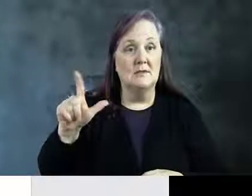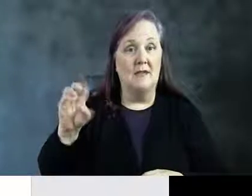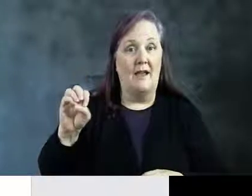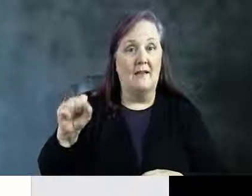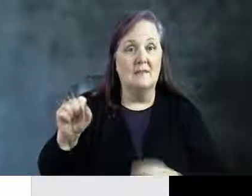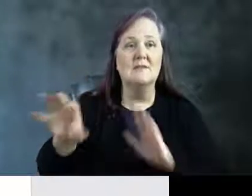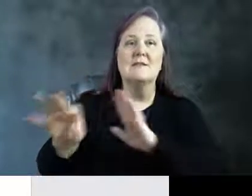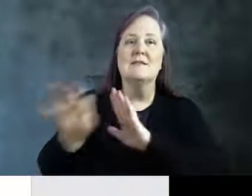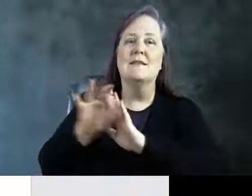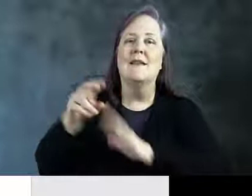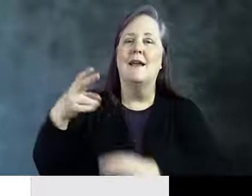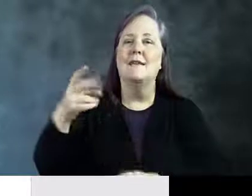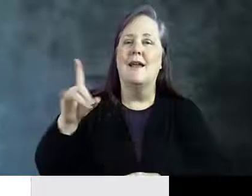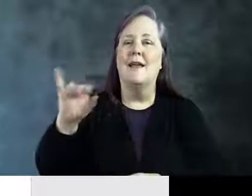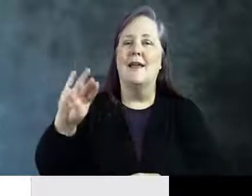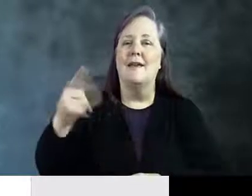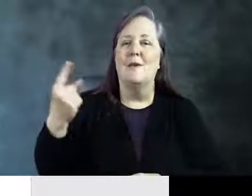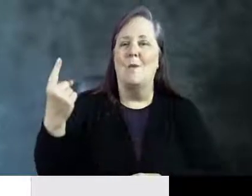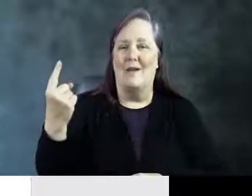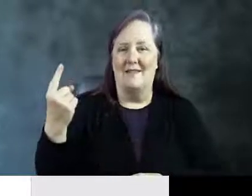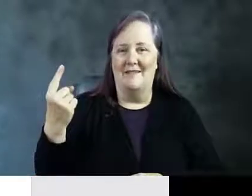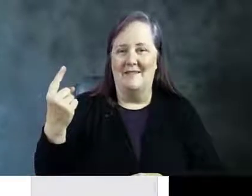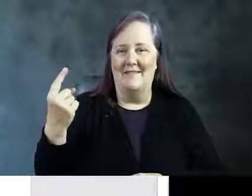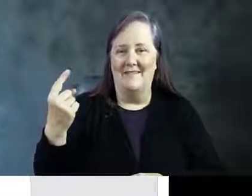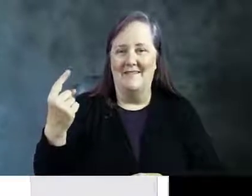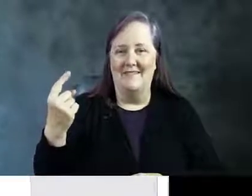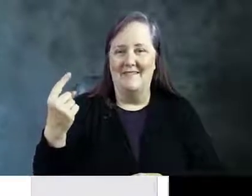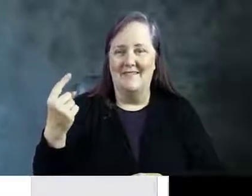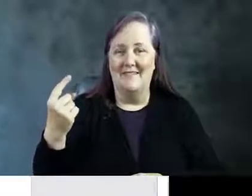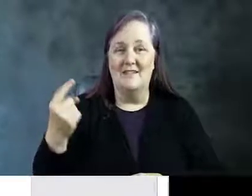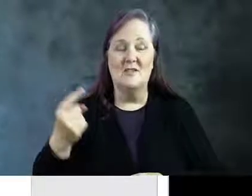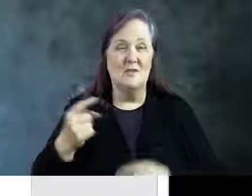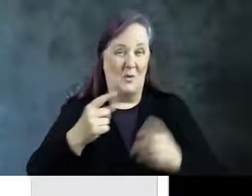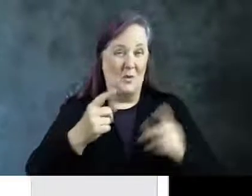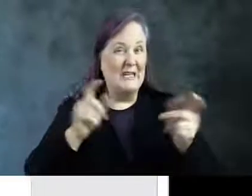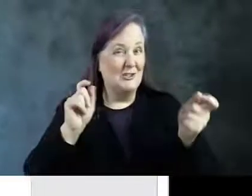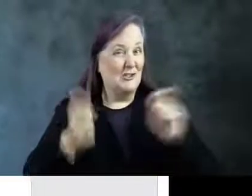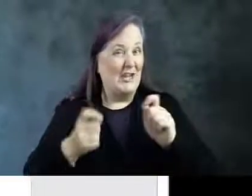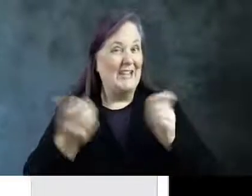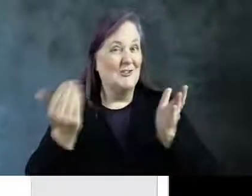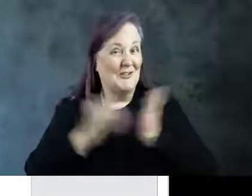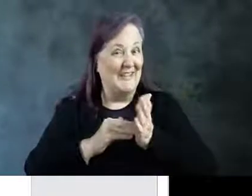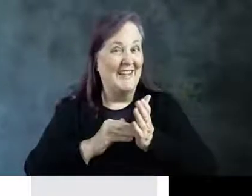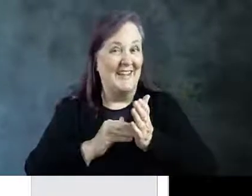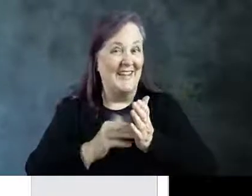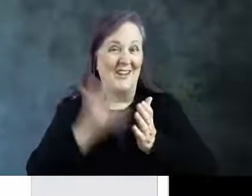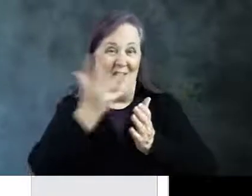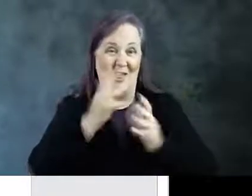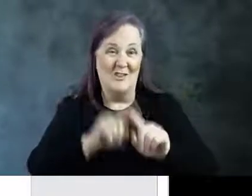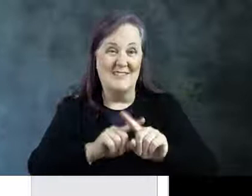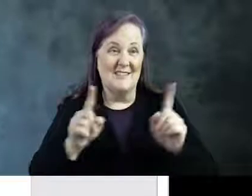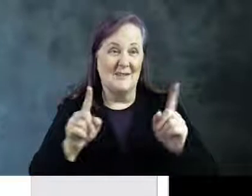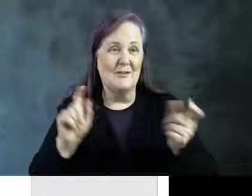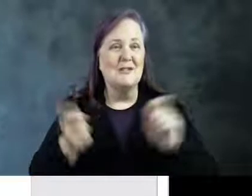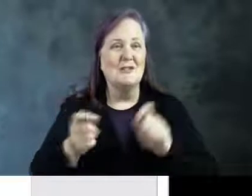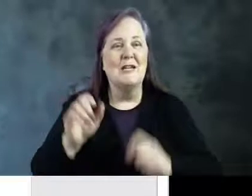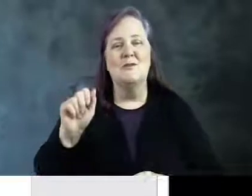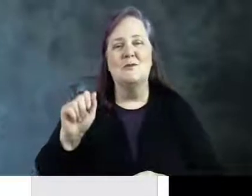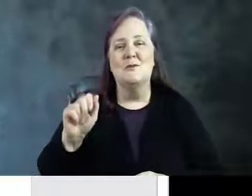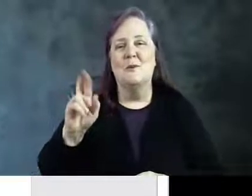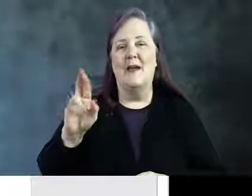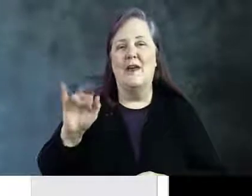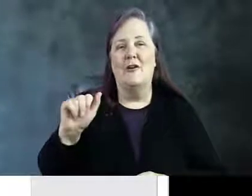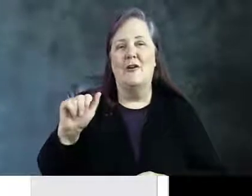1. And you'll see it did visually change again. It changed to an Arial 16 blue